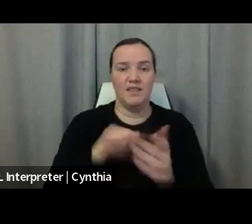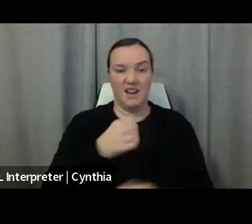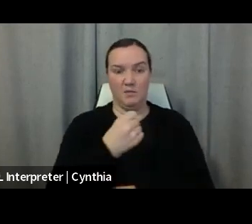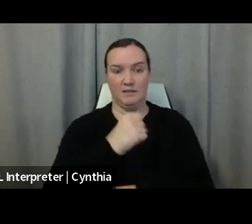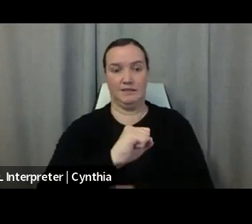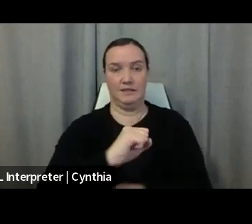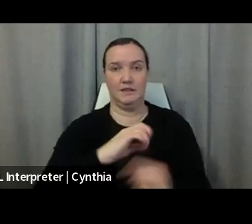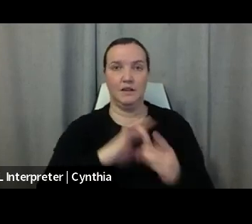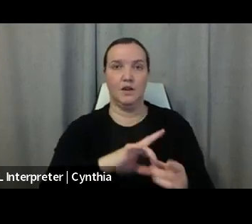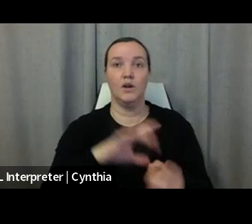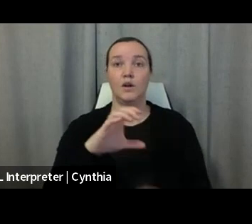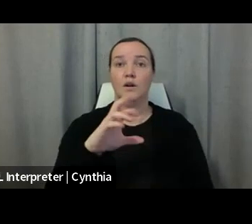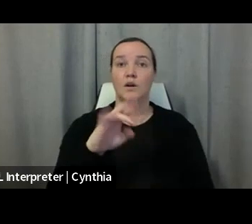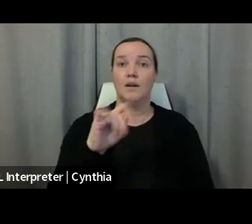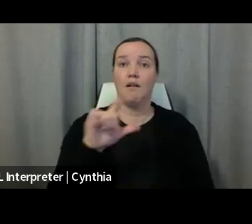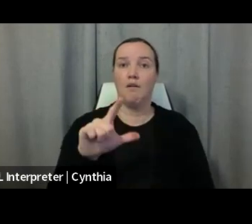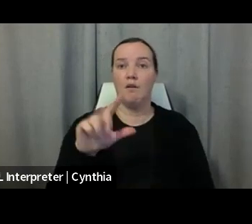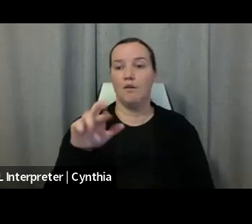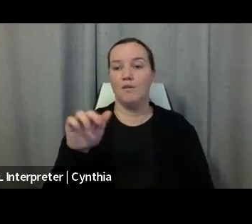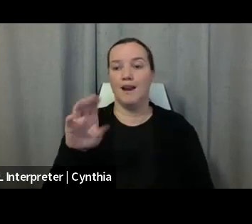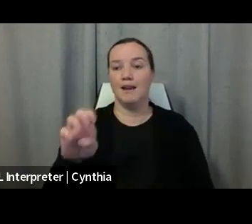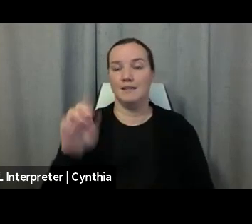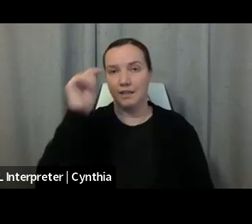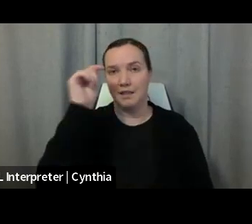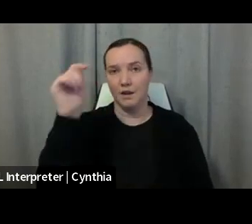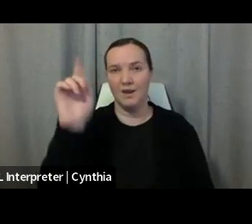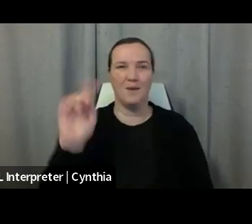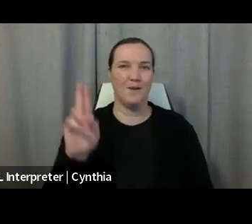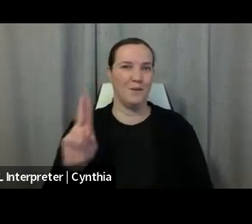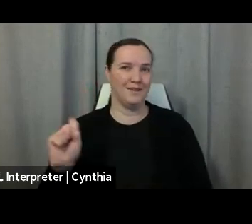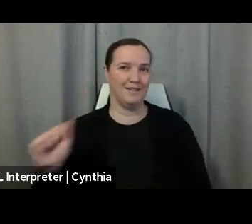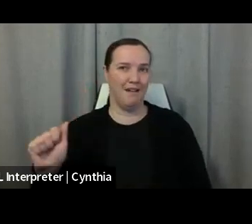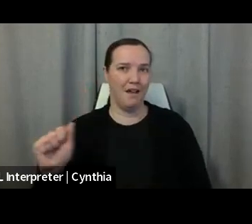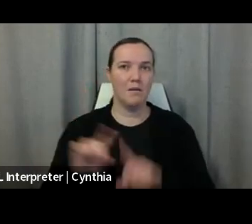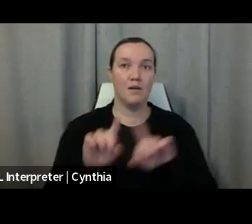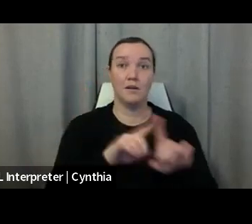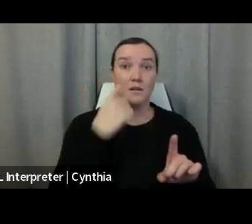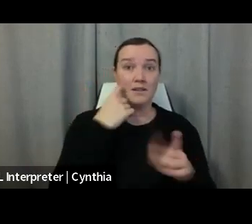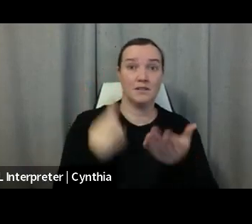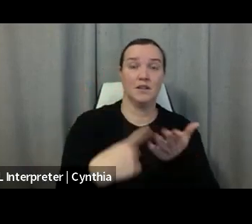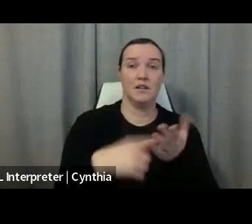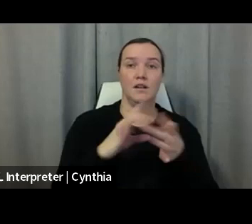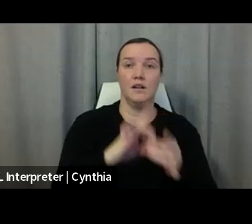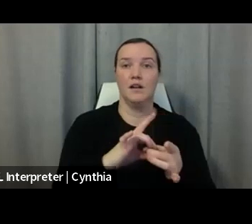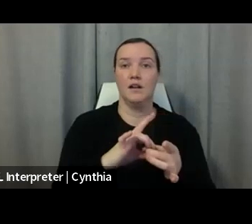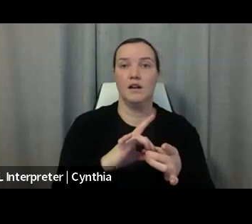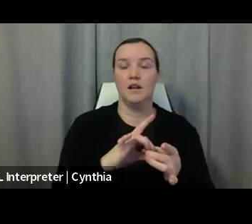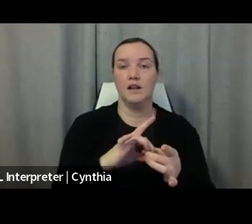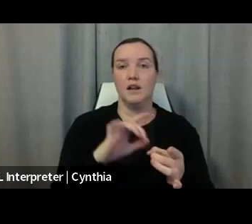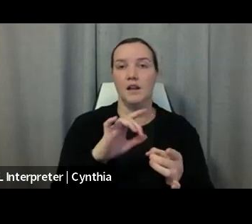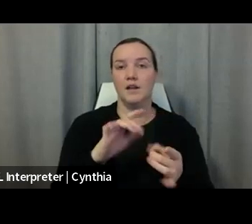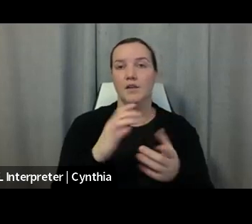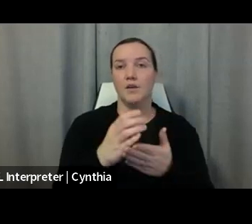to critical race theory, you know, in particular in the US, and also the recent discussion around the AP course